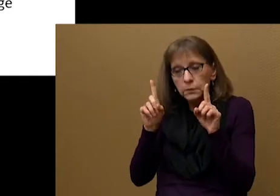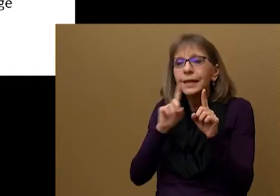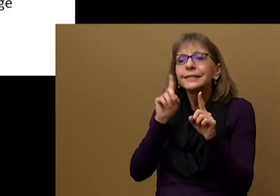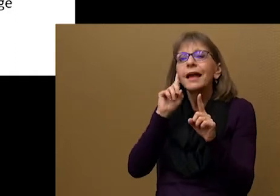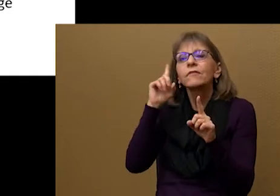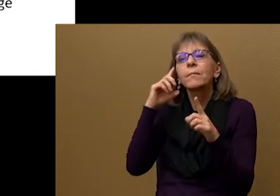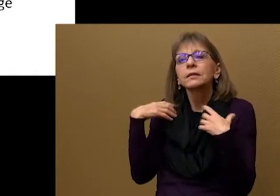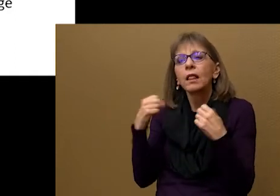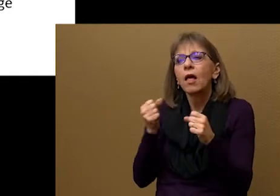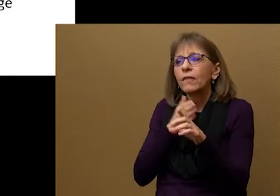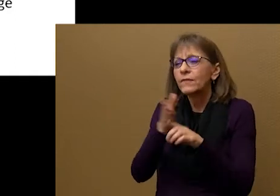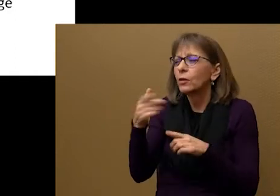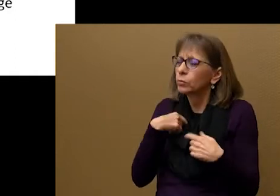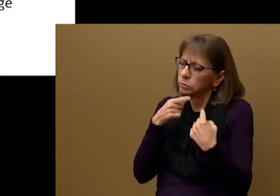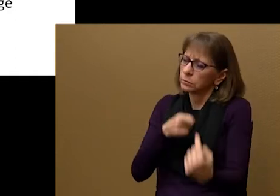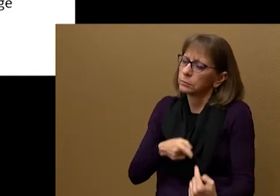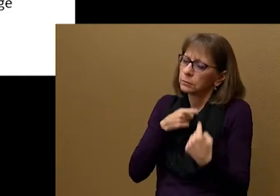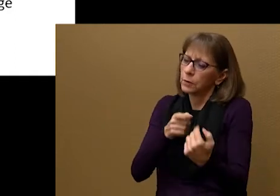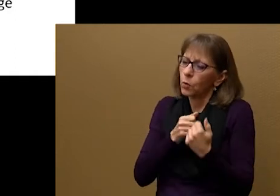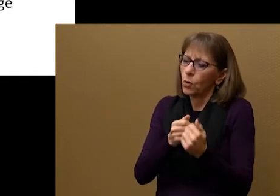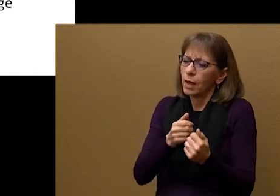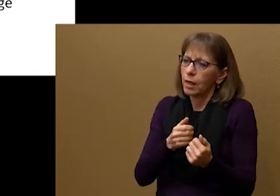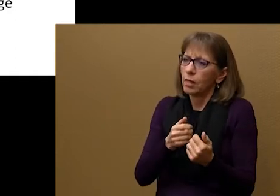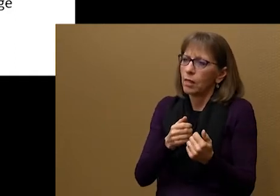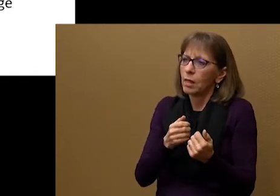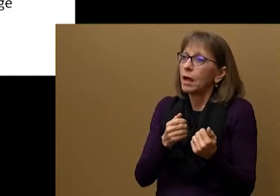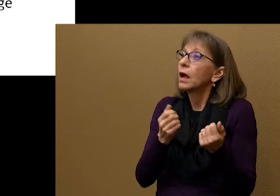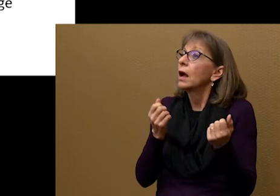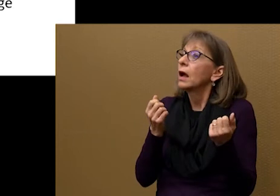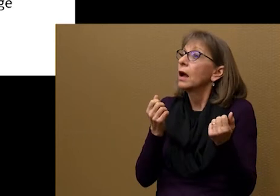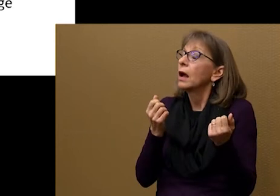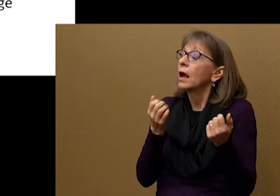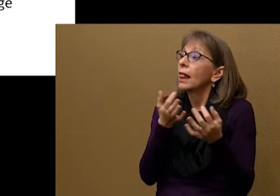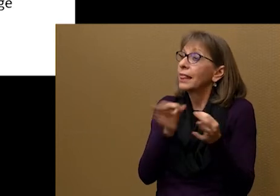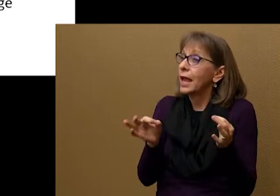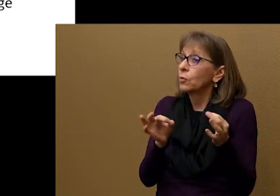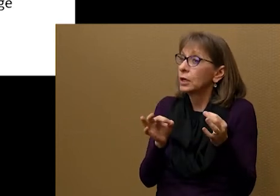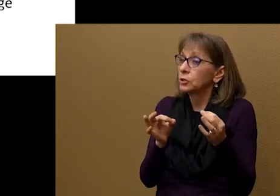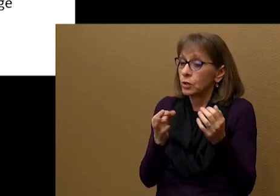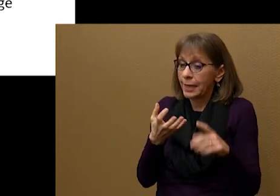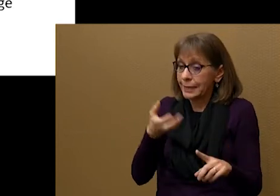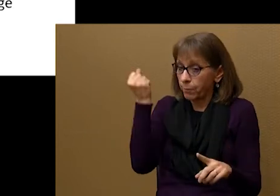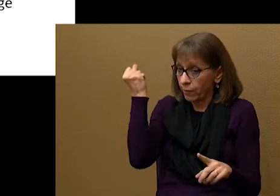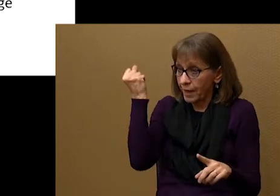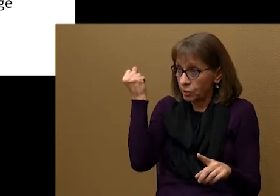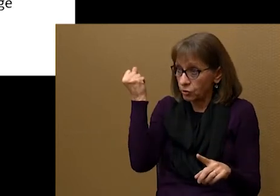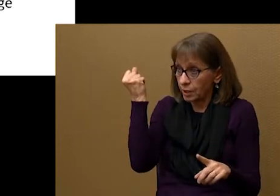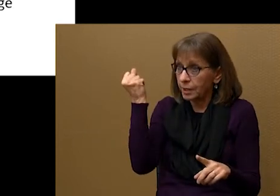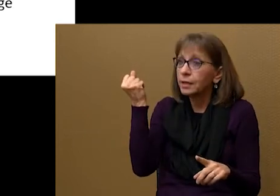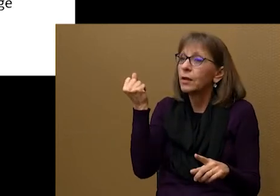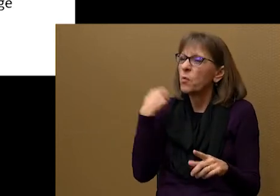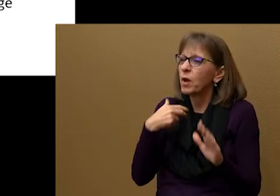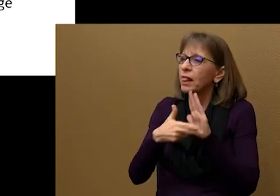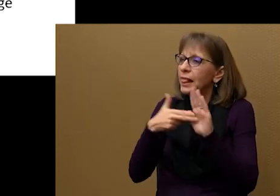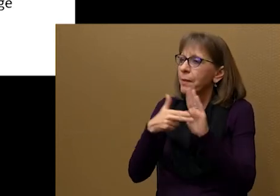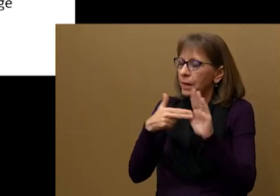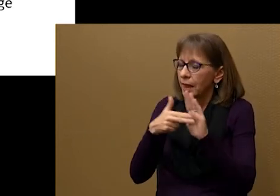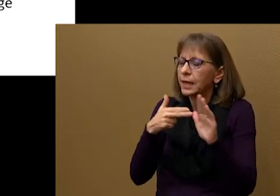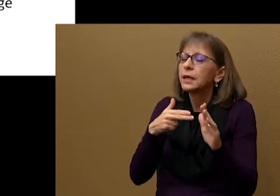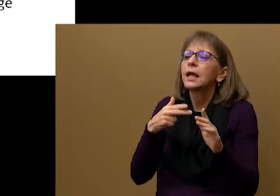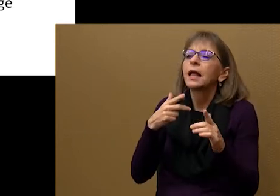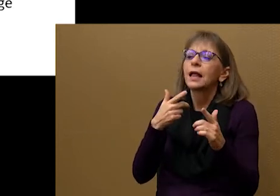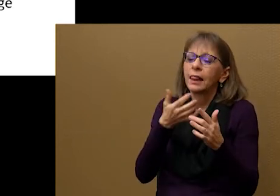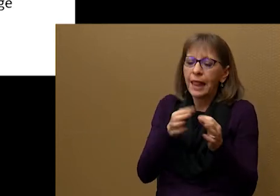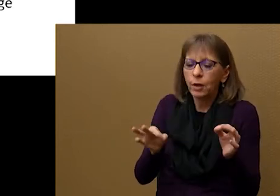deaf mental health field, we're increasingly coming to grapple with the consequences of language deprivation and this thing which we're now naming